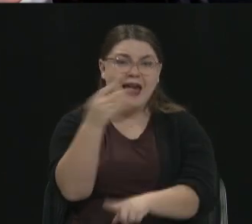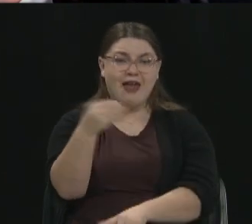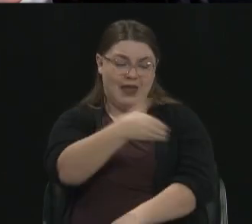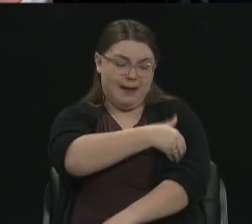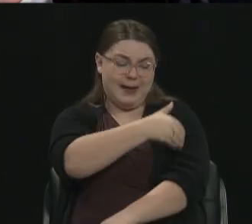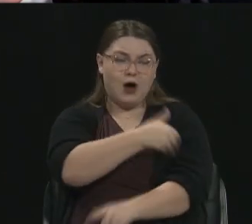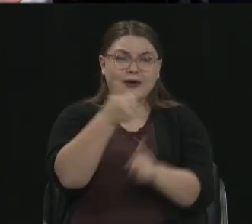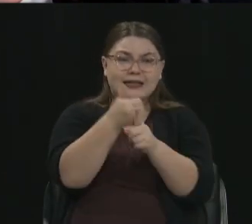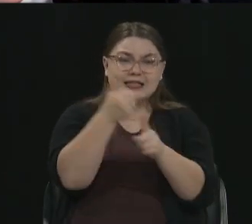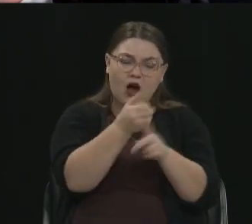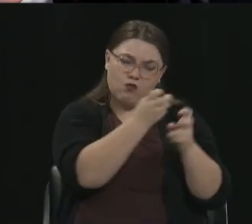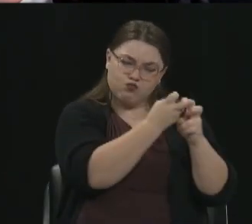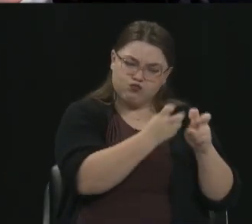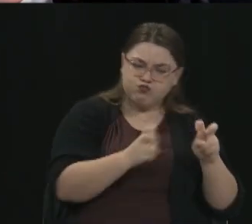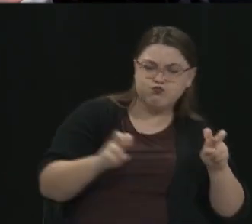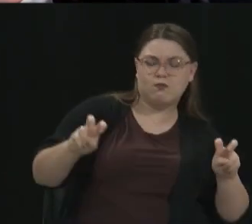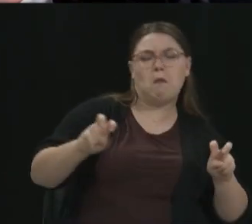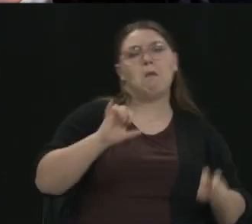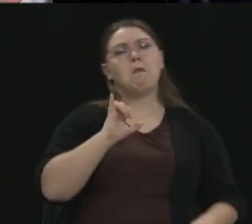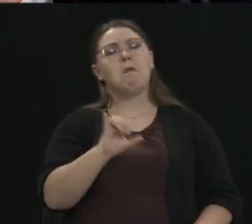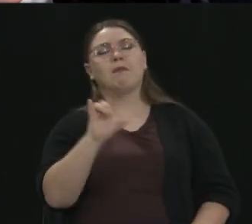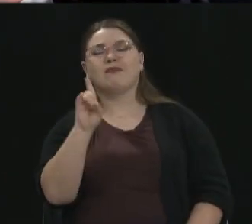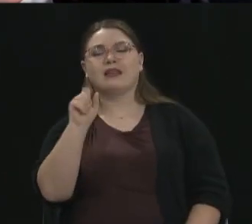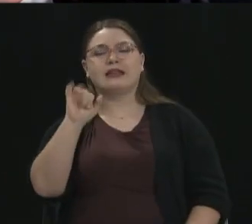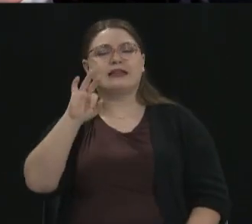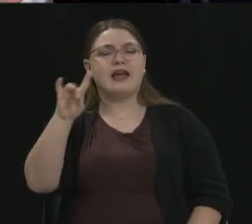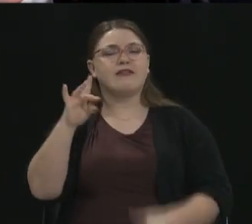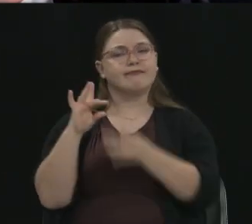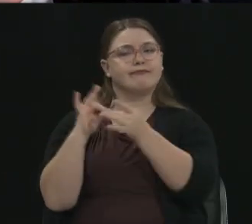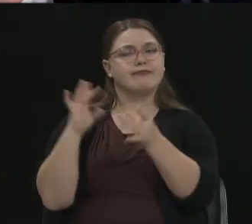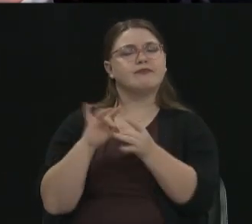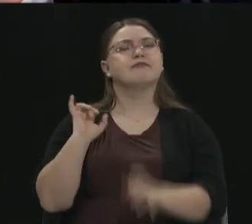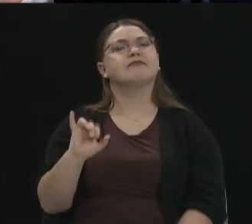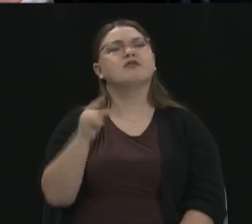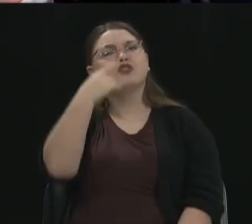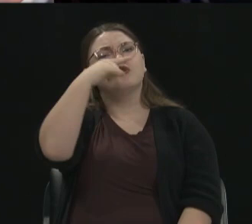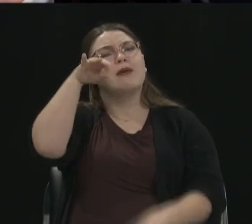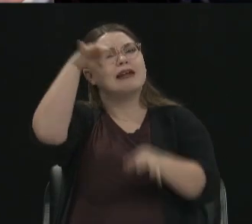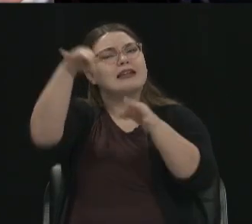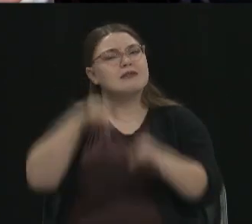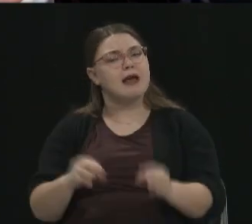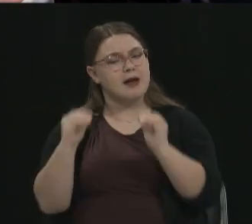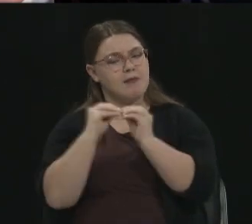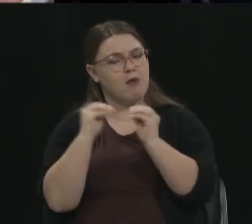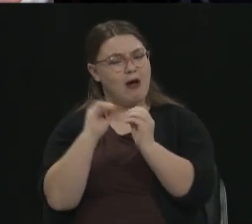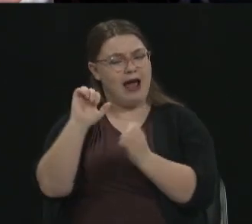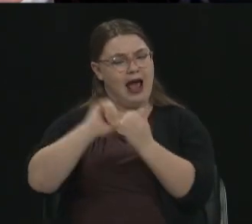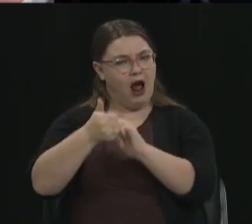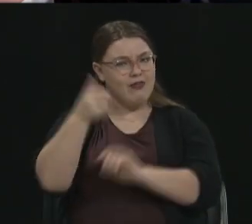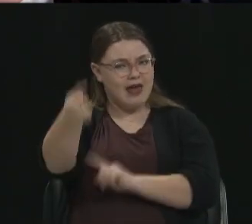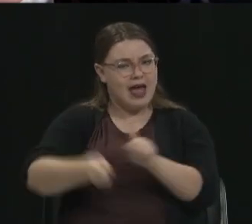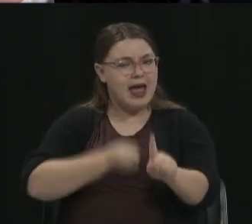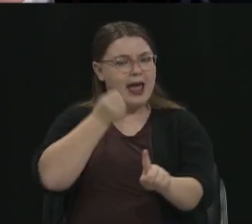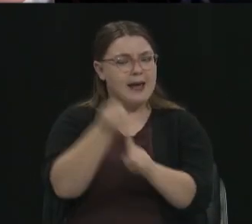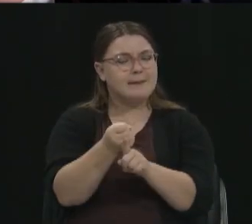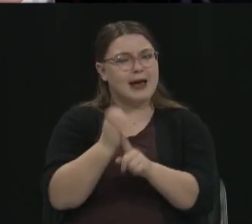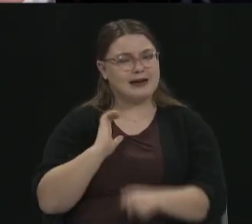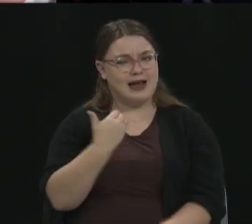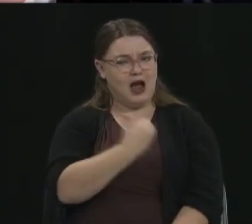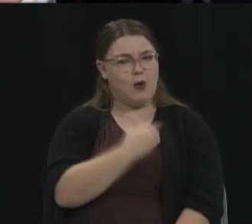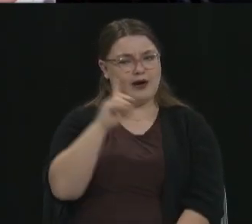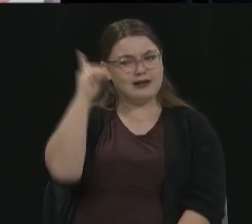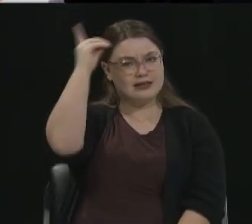Can you explain more about that? Like, what is the impact on our democracy from that perspective of shifting the